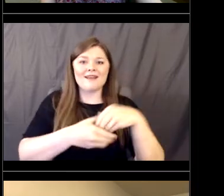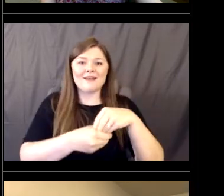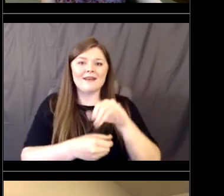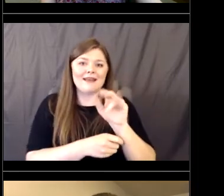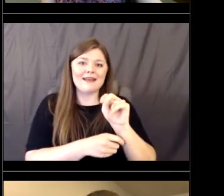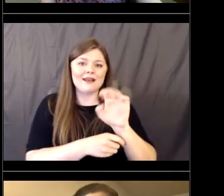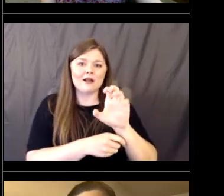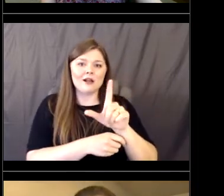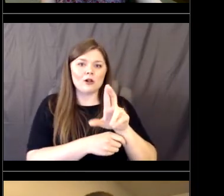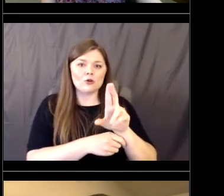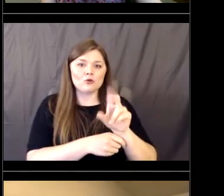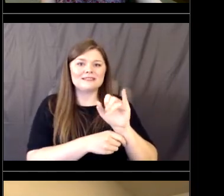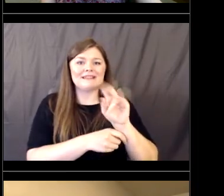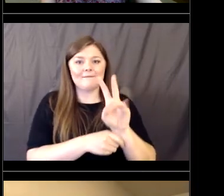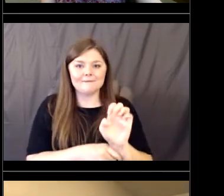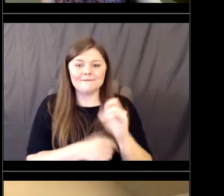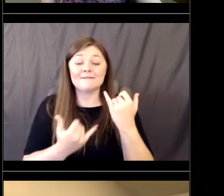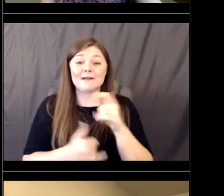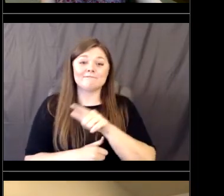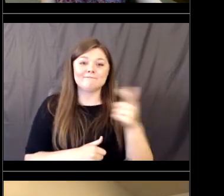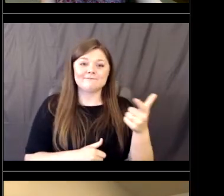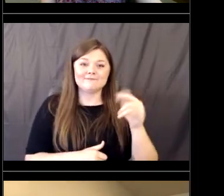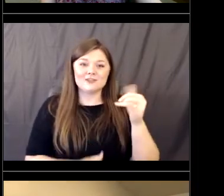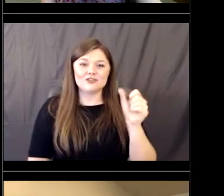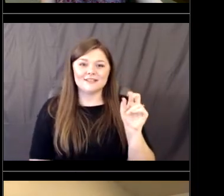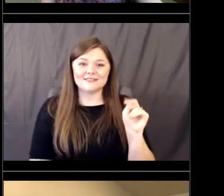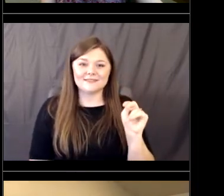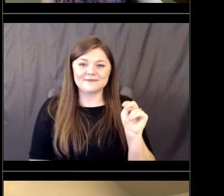it to you, Jason. Sure.